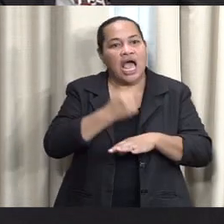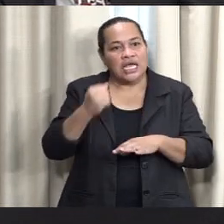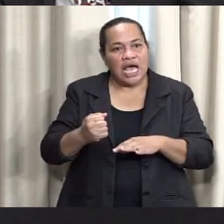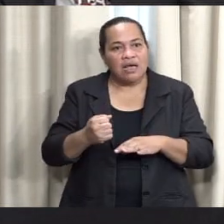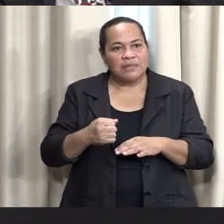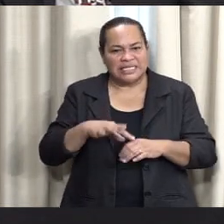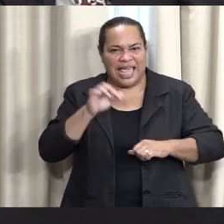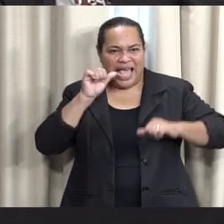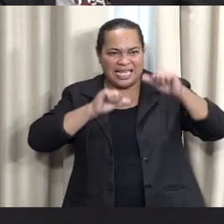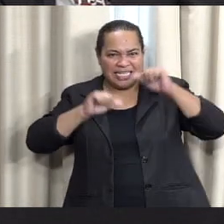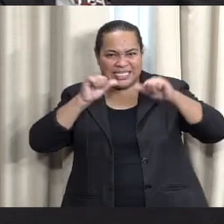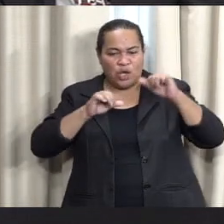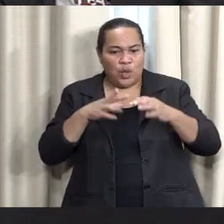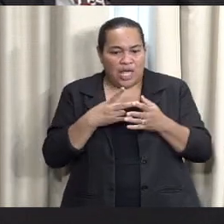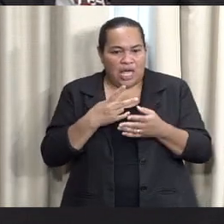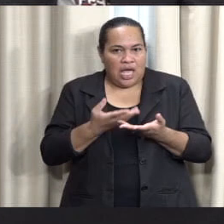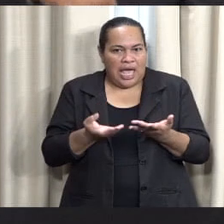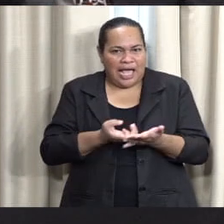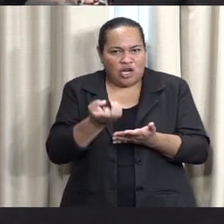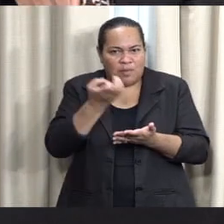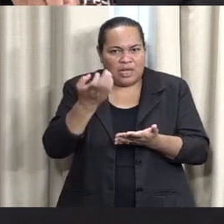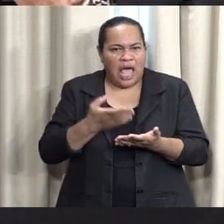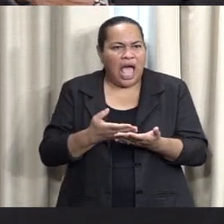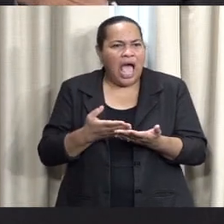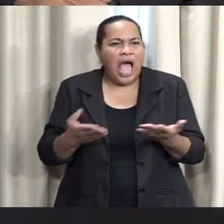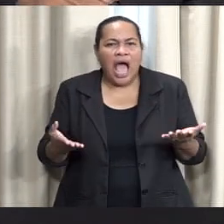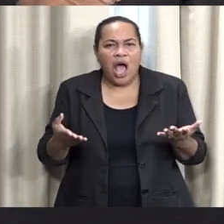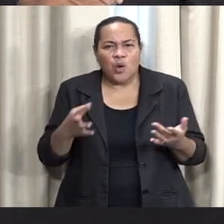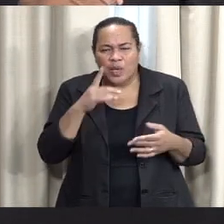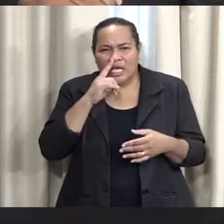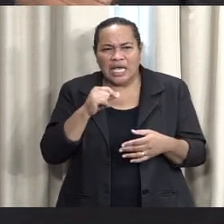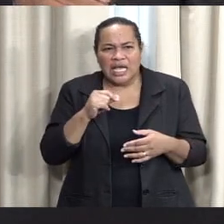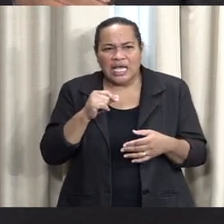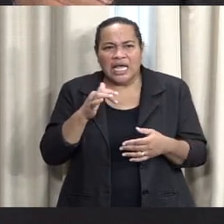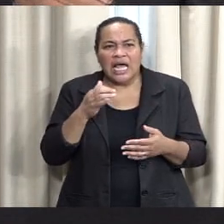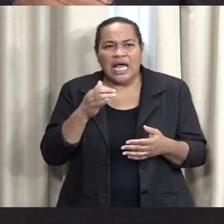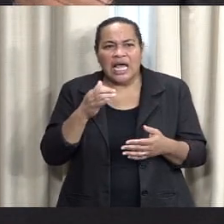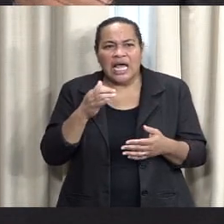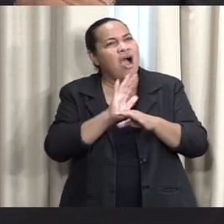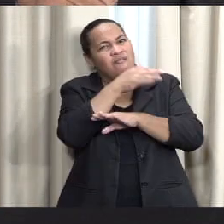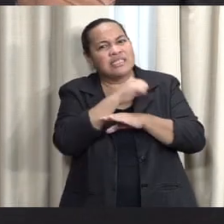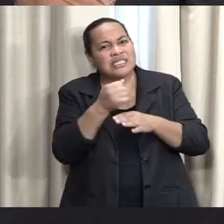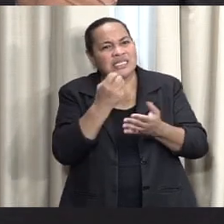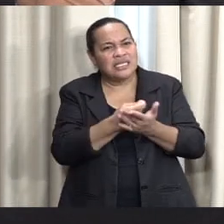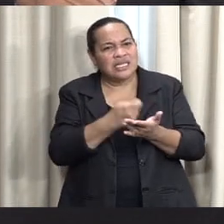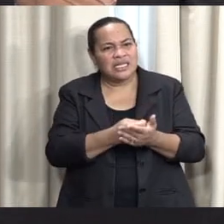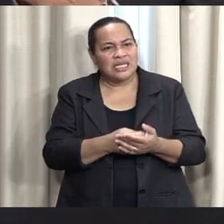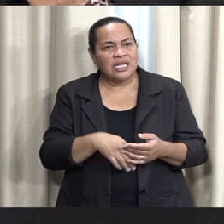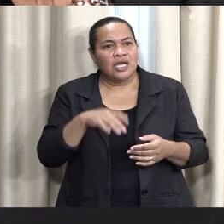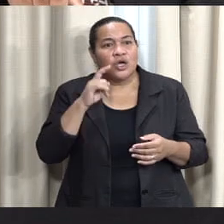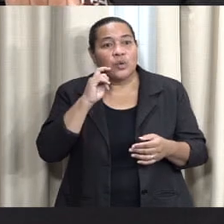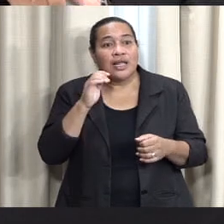where we stand economically. Just in terms of how we're going to fund this assistance, are we going to cut back on certain